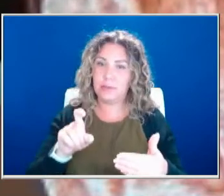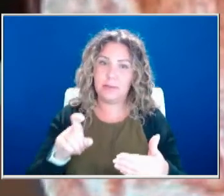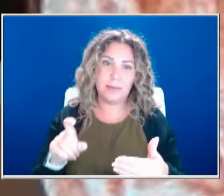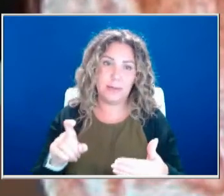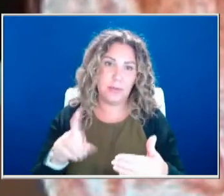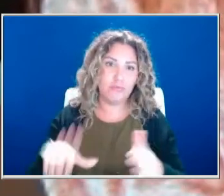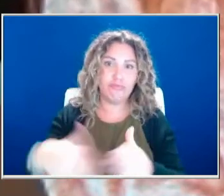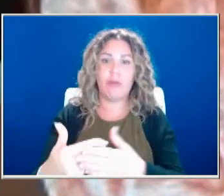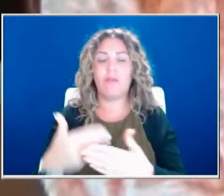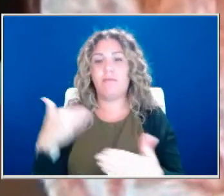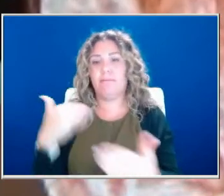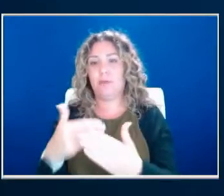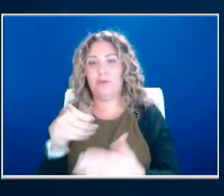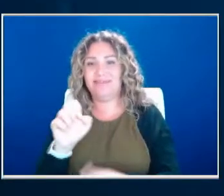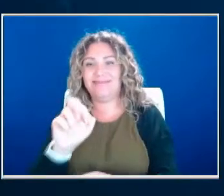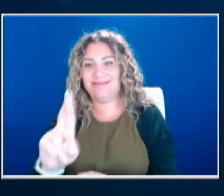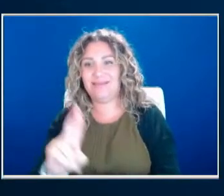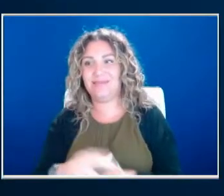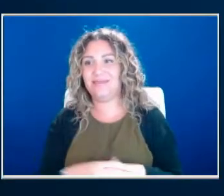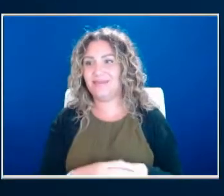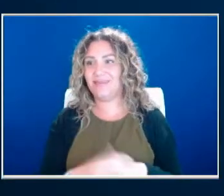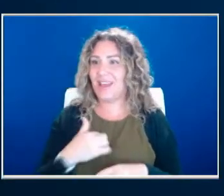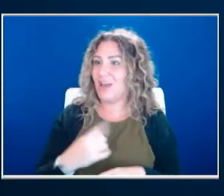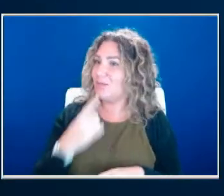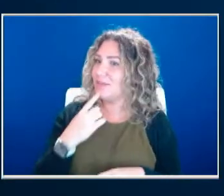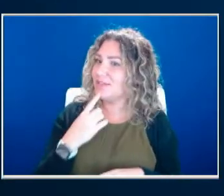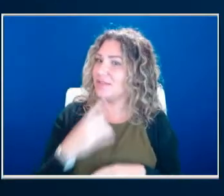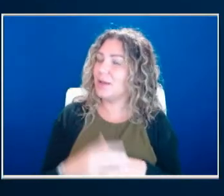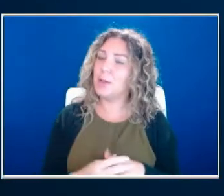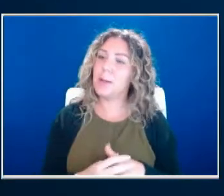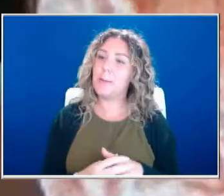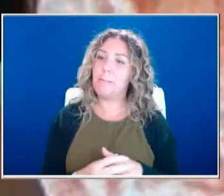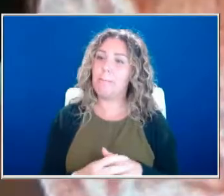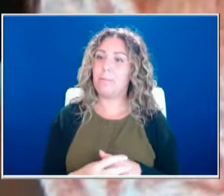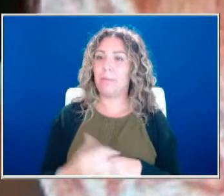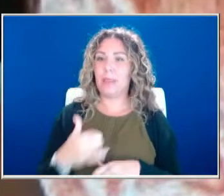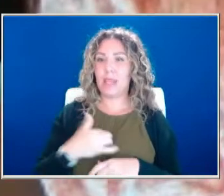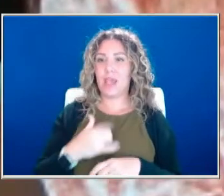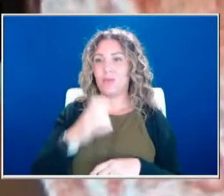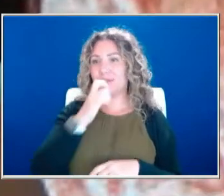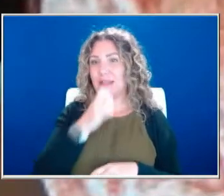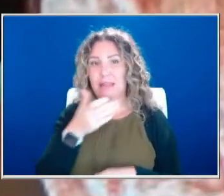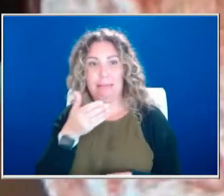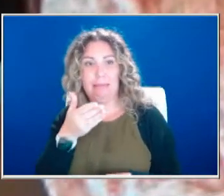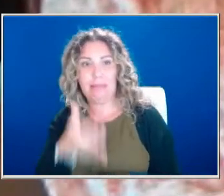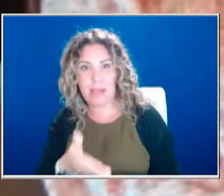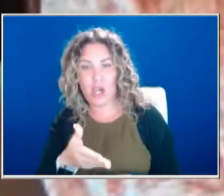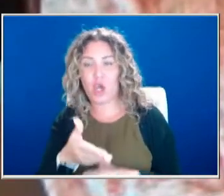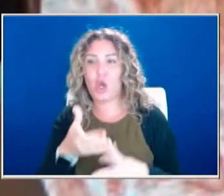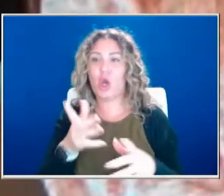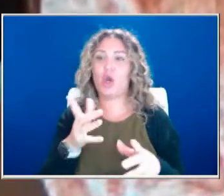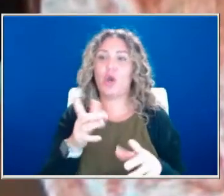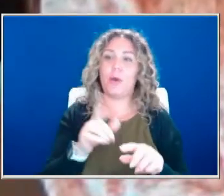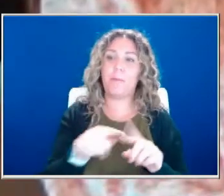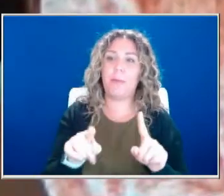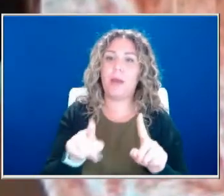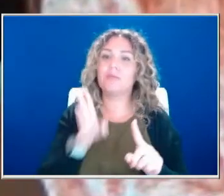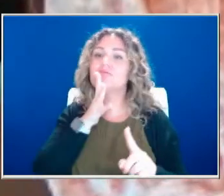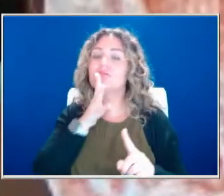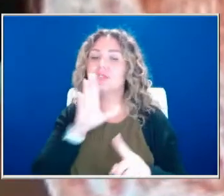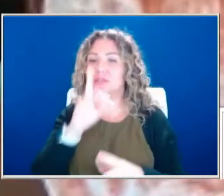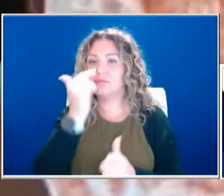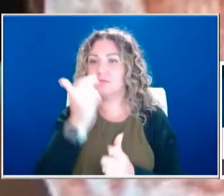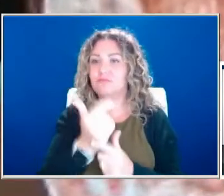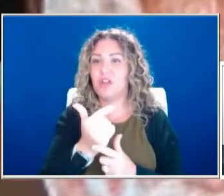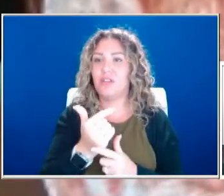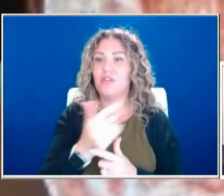see what's going on here. I would say that I wasn't there till later on, but in talking to his brother Nathan, who was there with